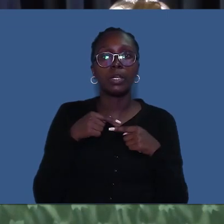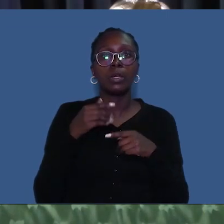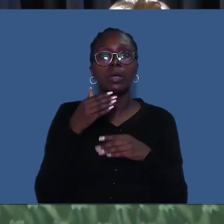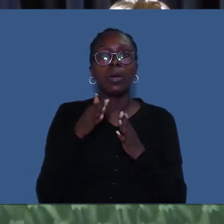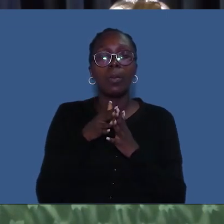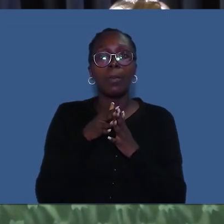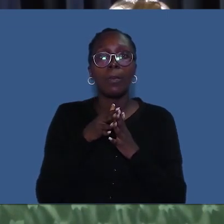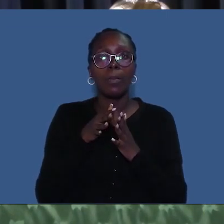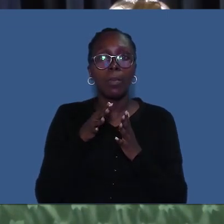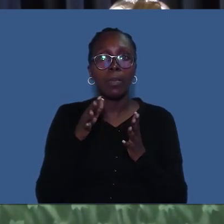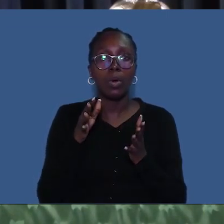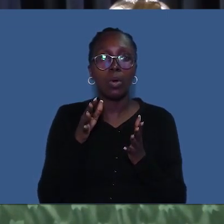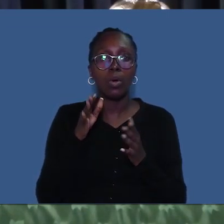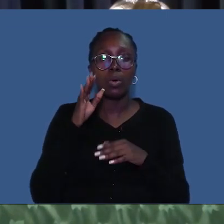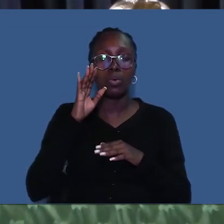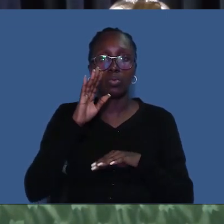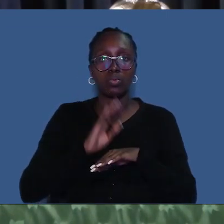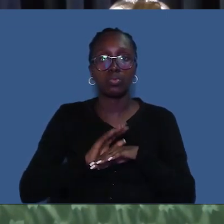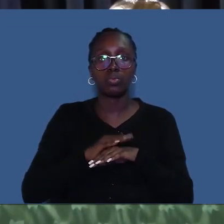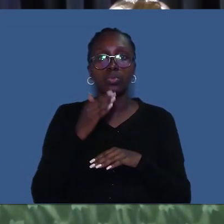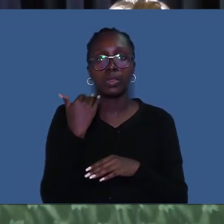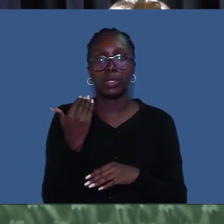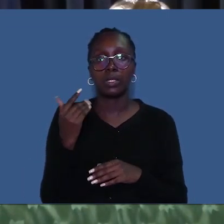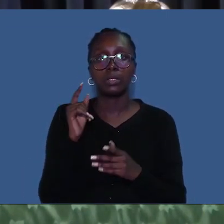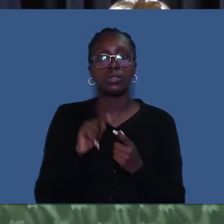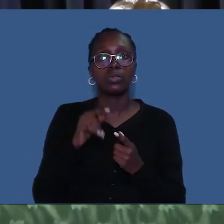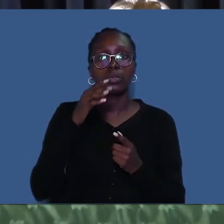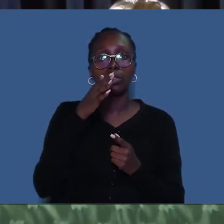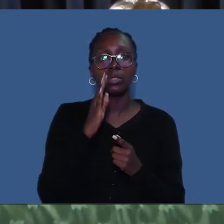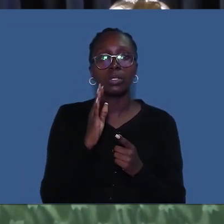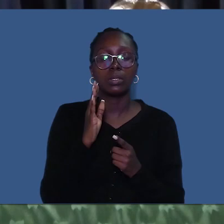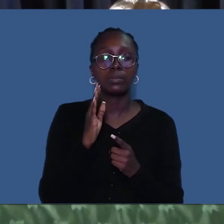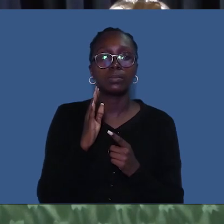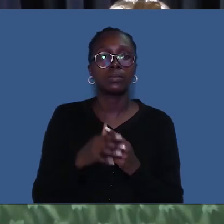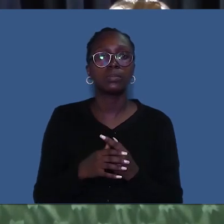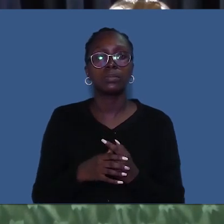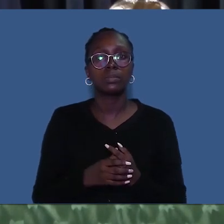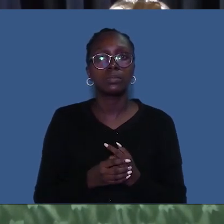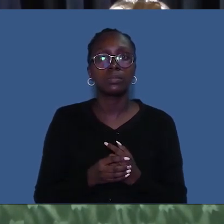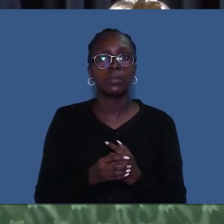harmonious government into our experience. It's up to each of us to choose integrity